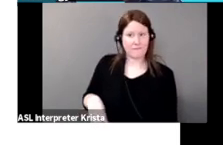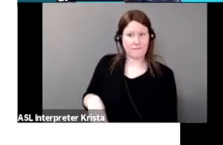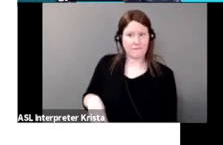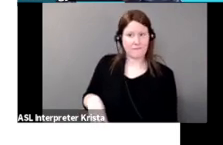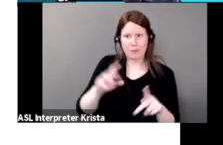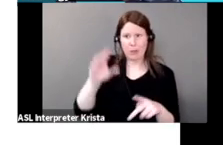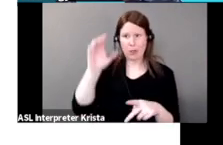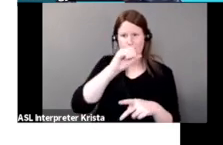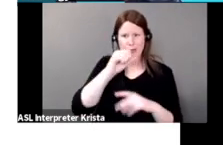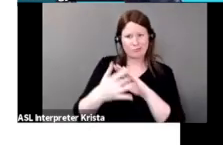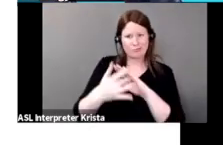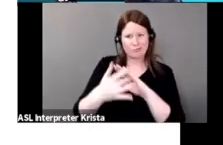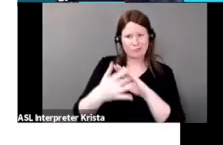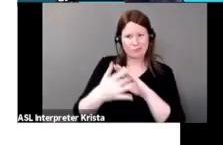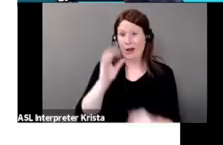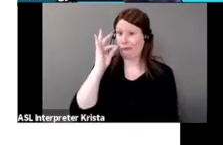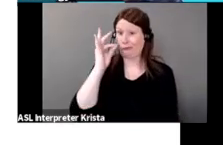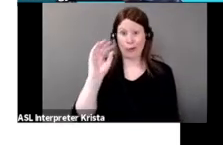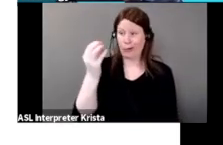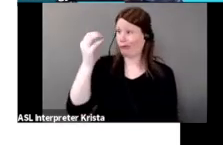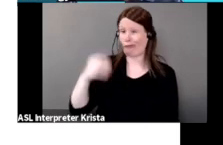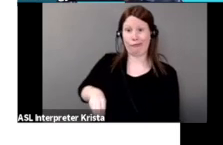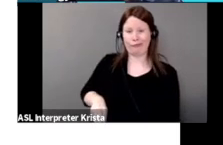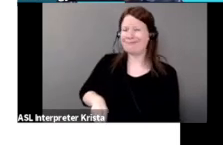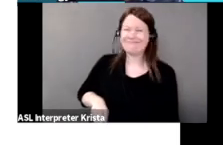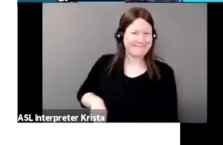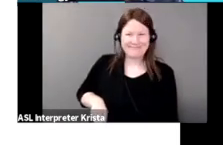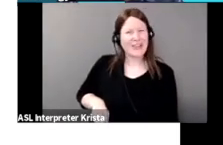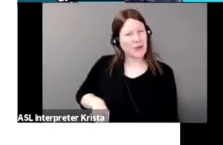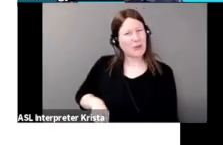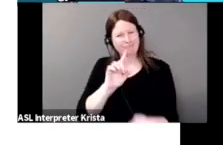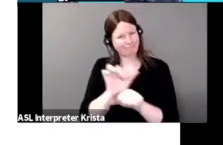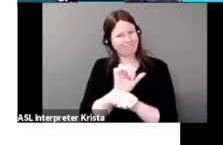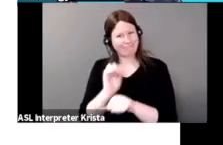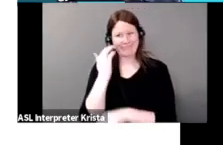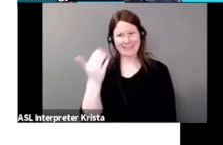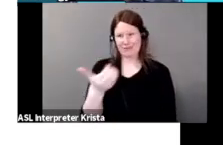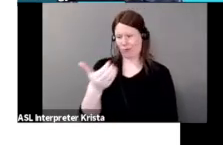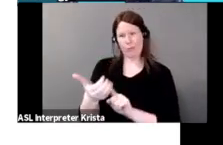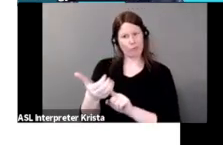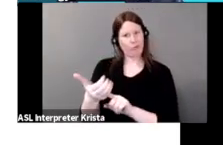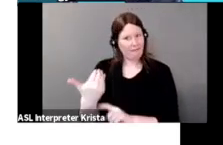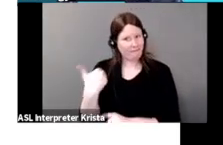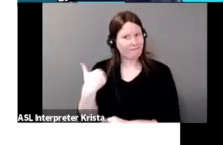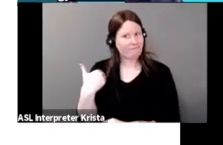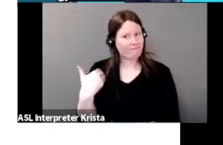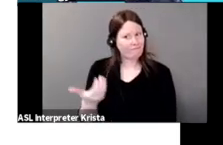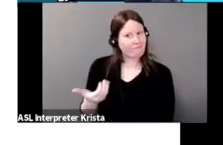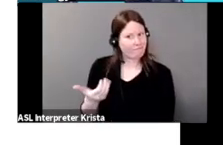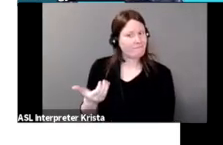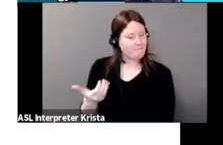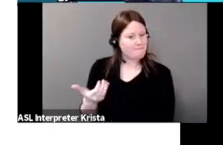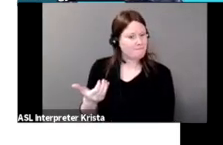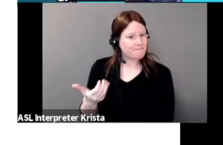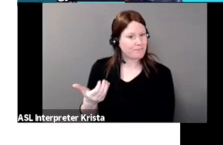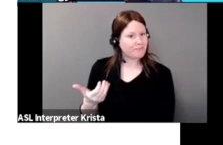We assume you're talking about the particular brand of cell phone or mobile device. And that is the